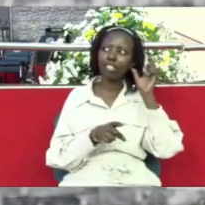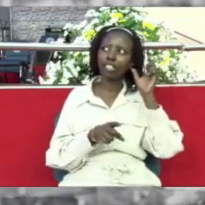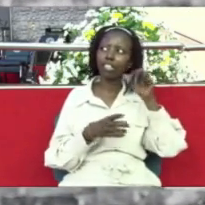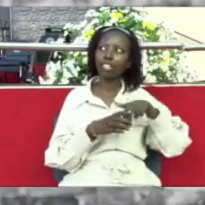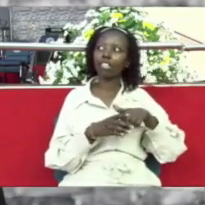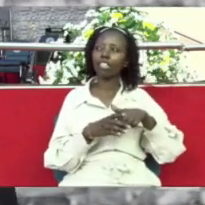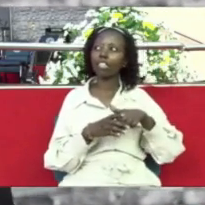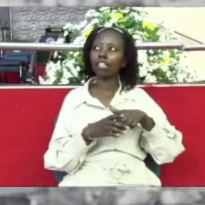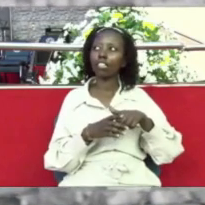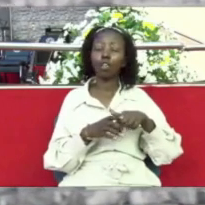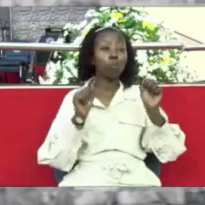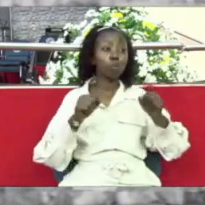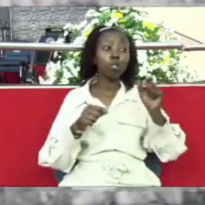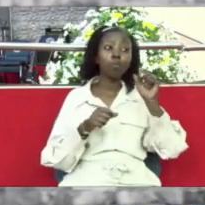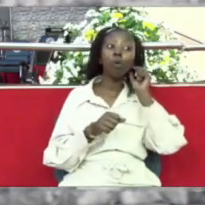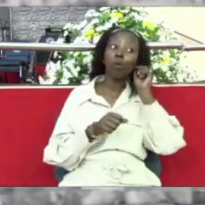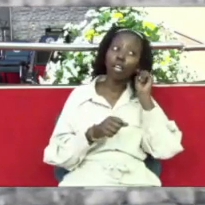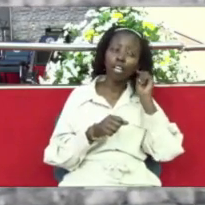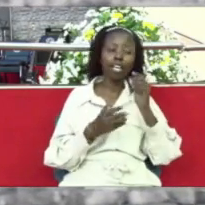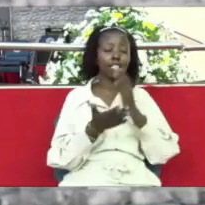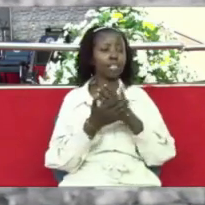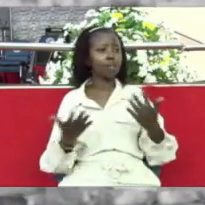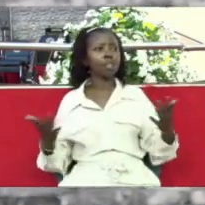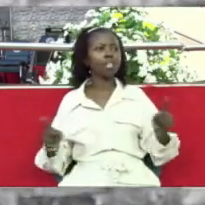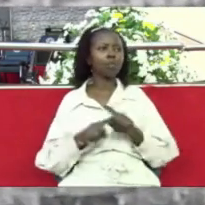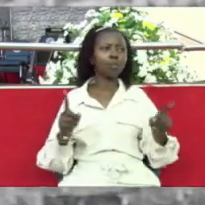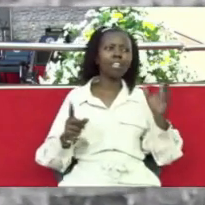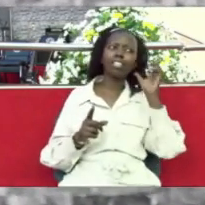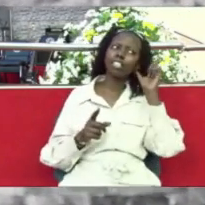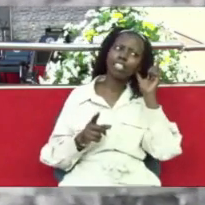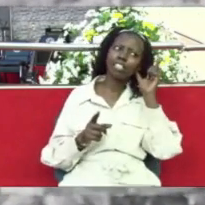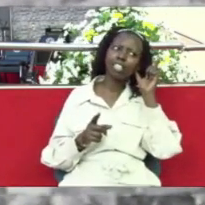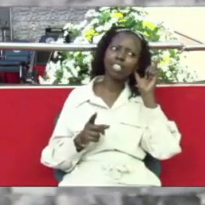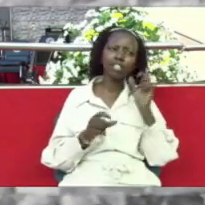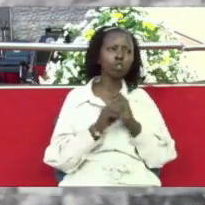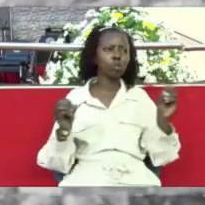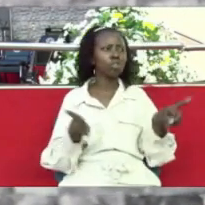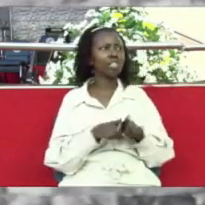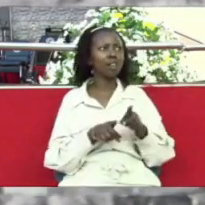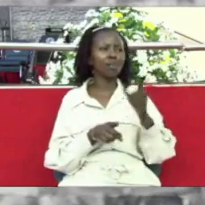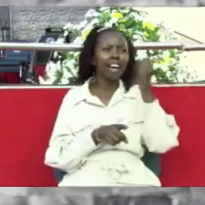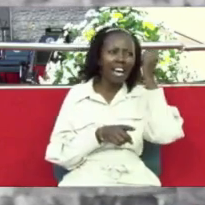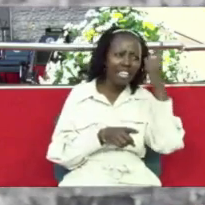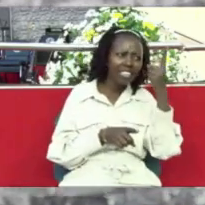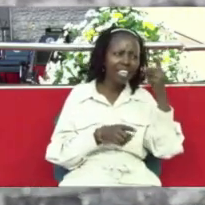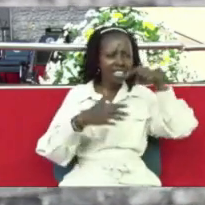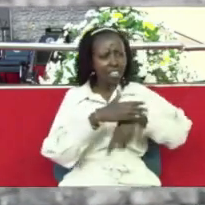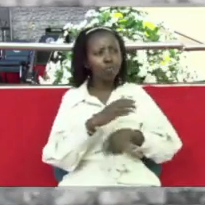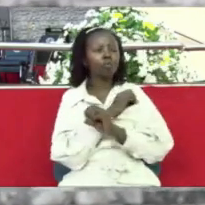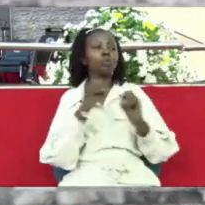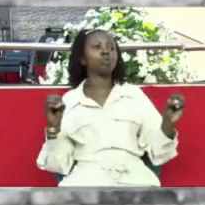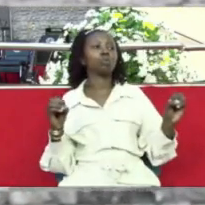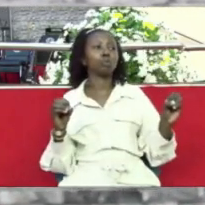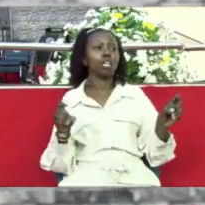hear something. Unaweza ukasikia kitu. And not be listening to it. Na usiwe unasikiliza. Some of you that have young children, wengine